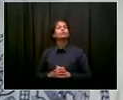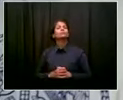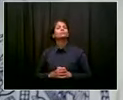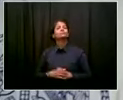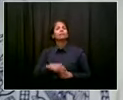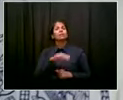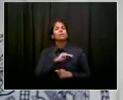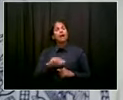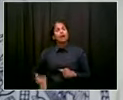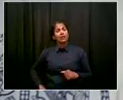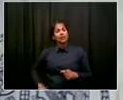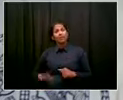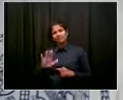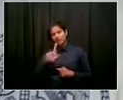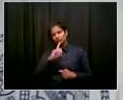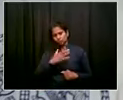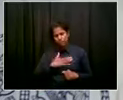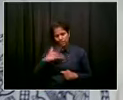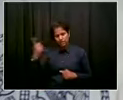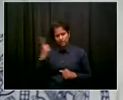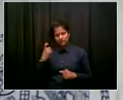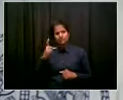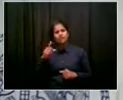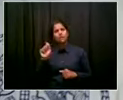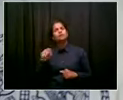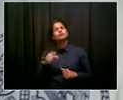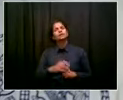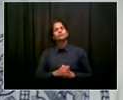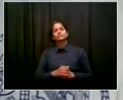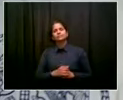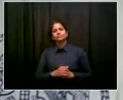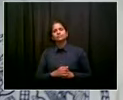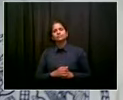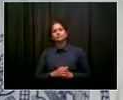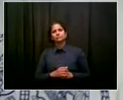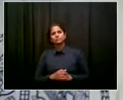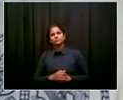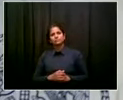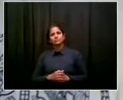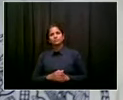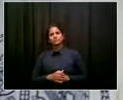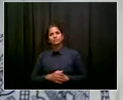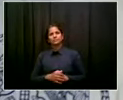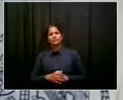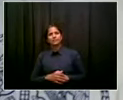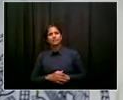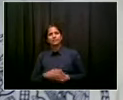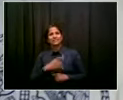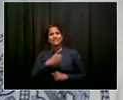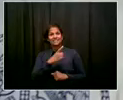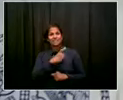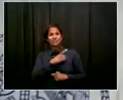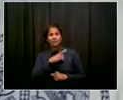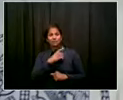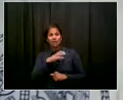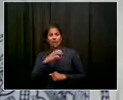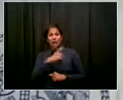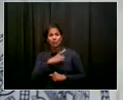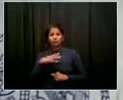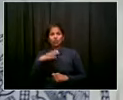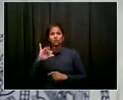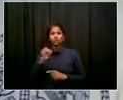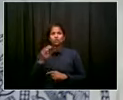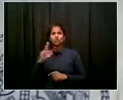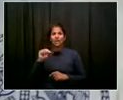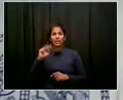um good observation was made by deputy commissioner john miller that um when there